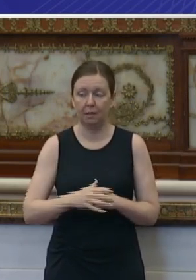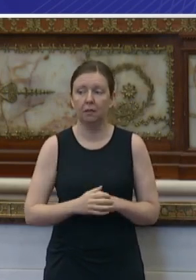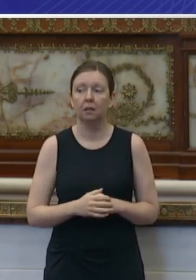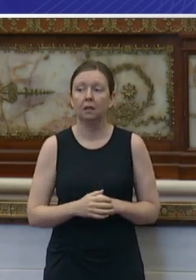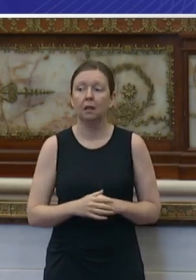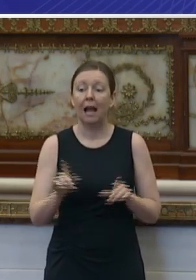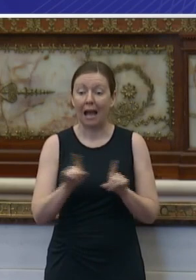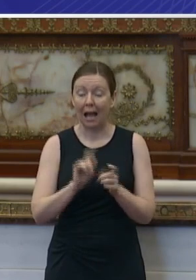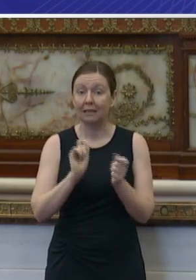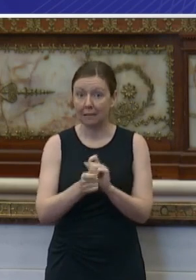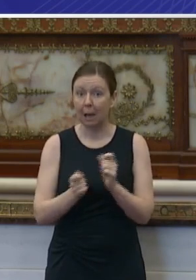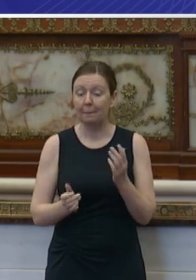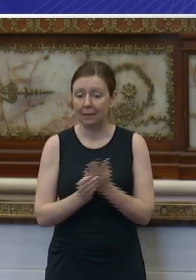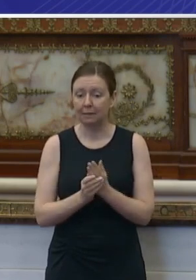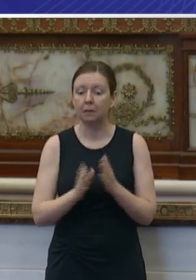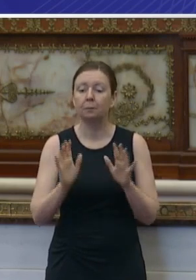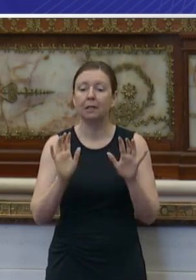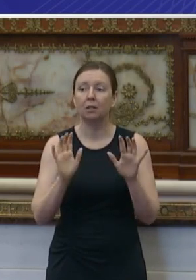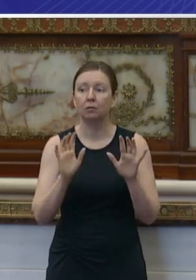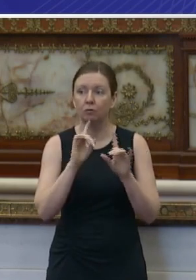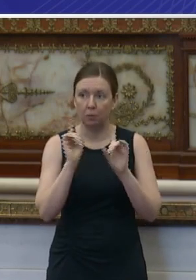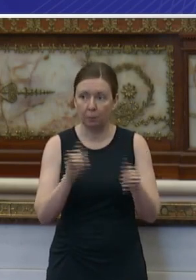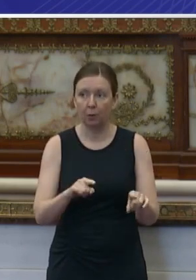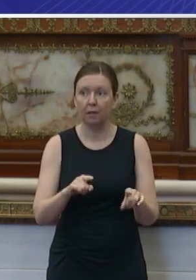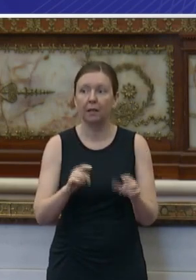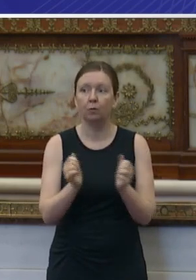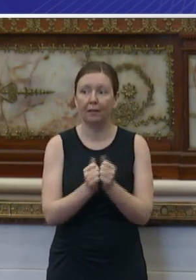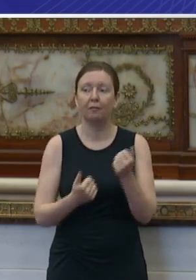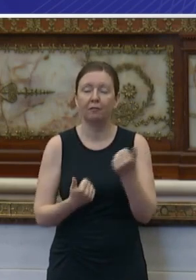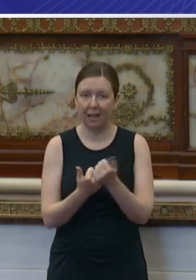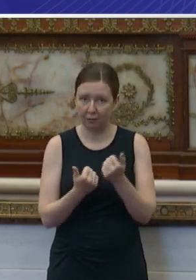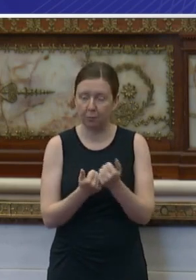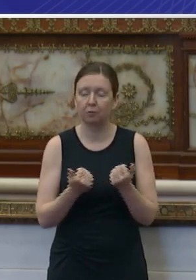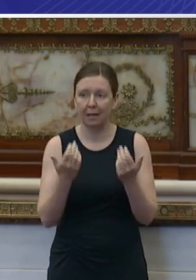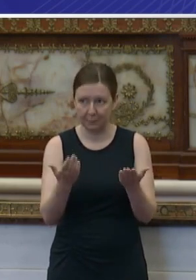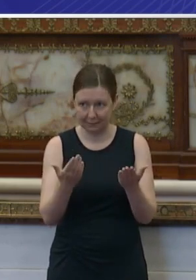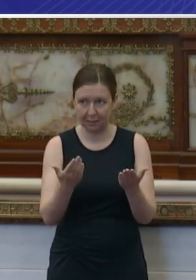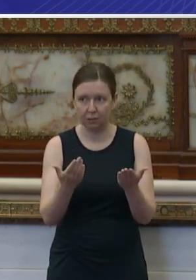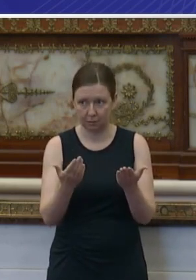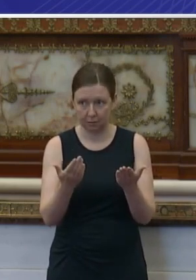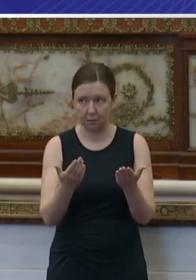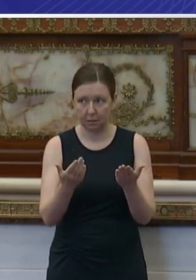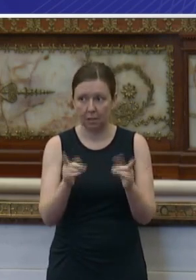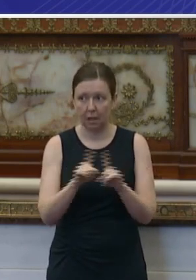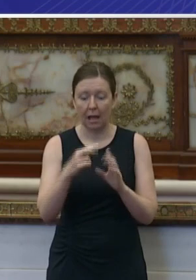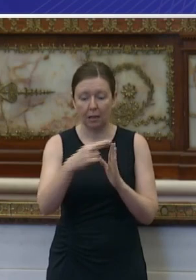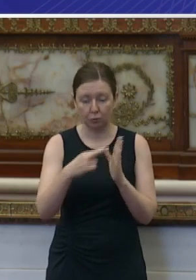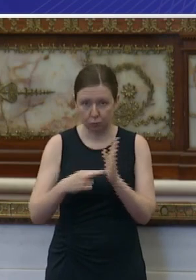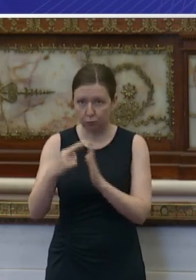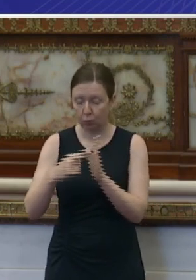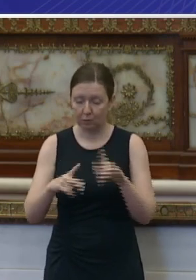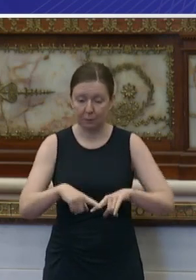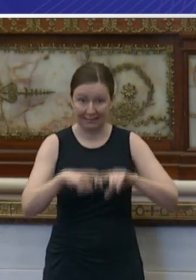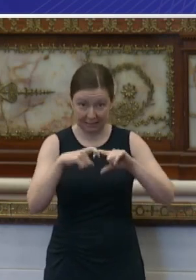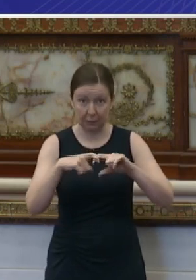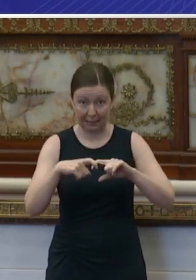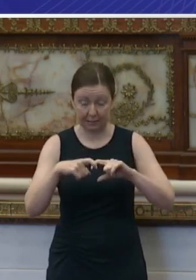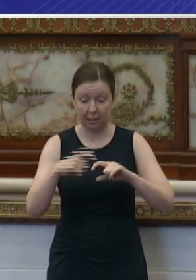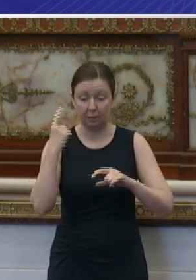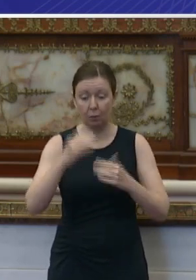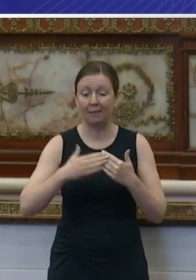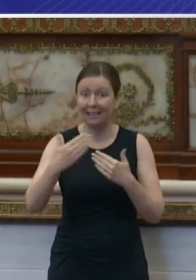200303 as amended be reported out of this committee with a favorable recommendation as the rules be suspended